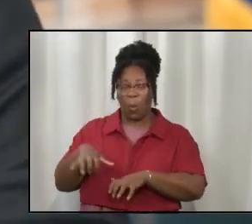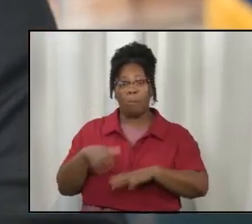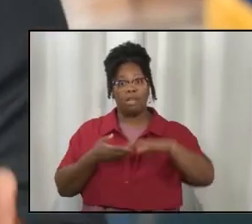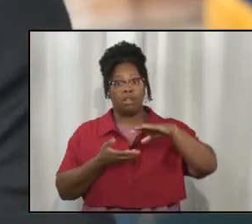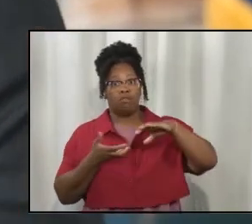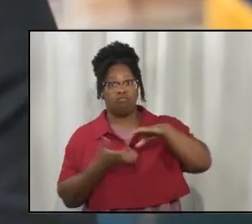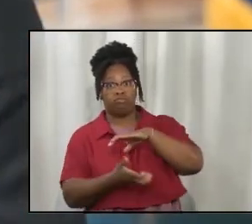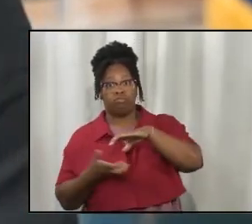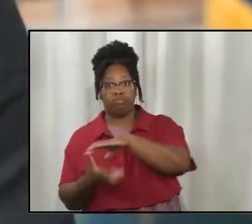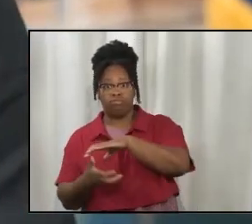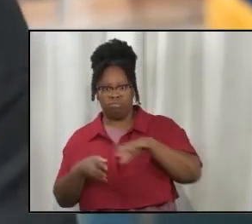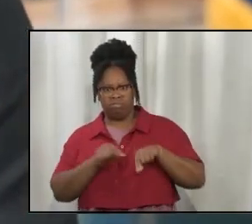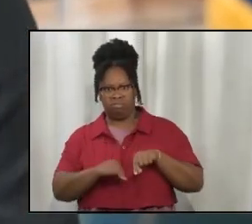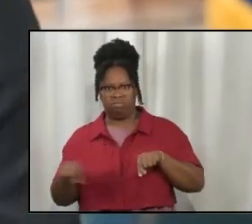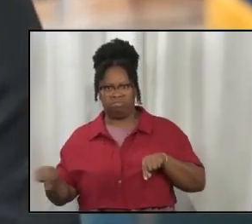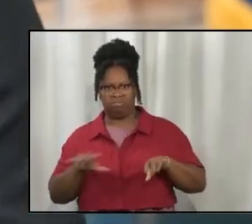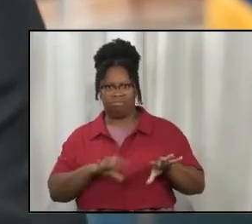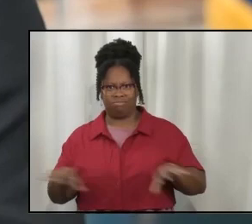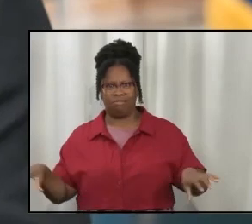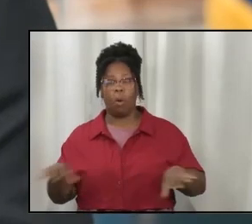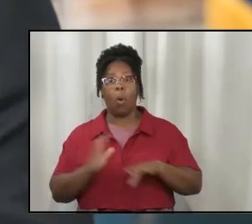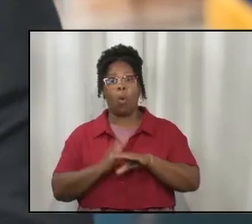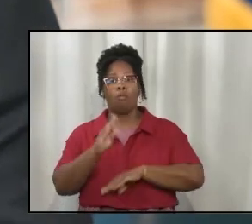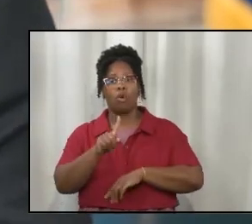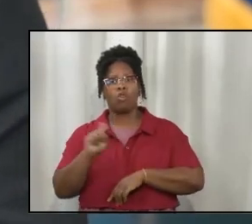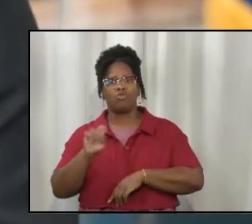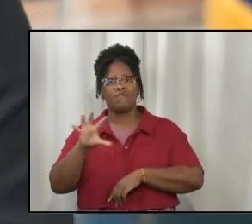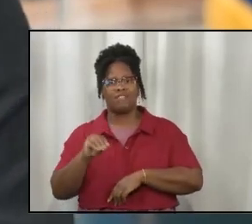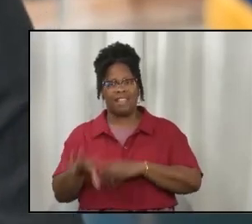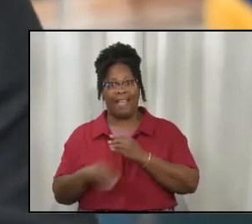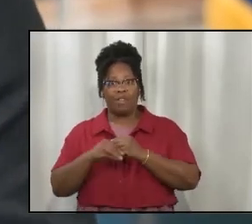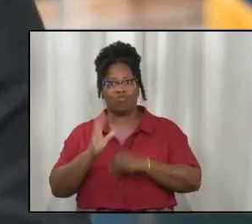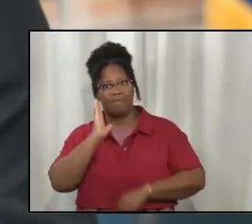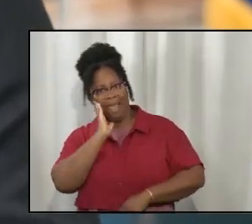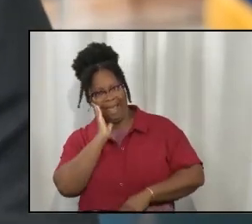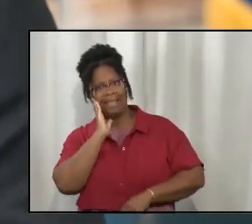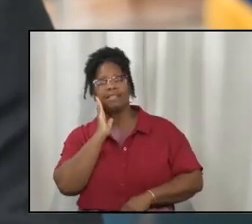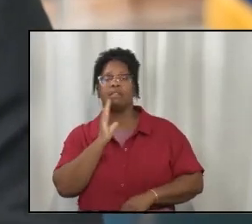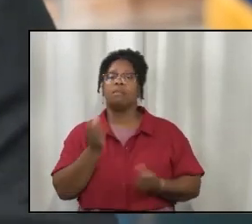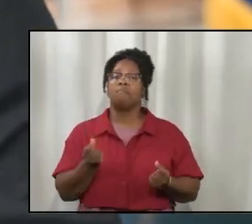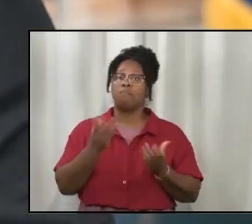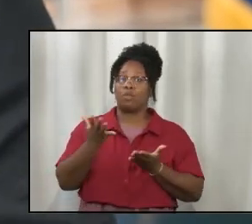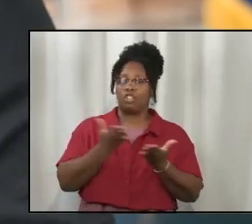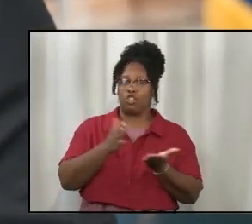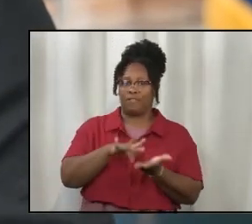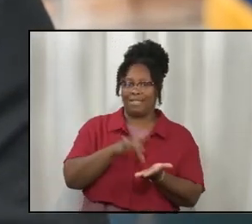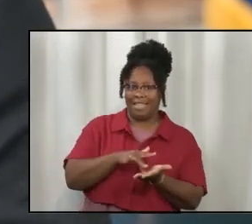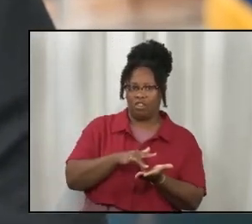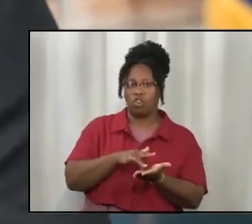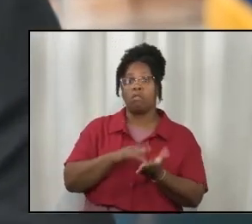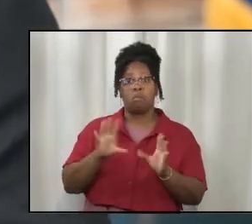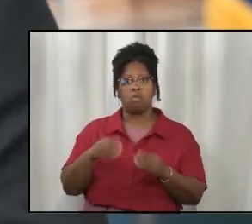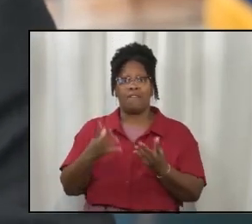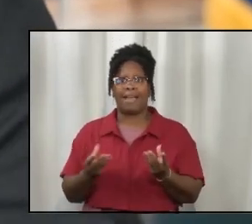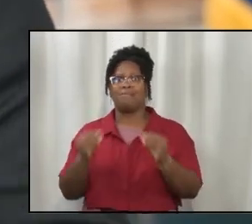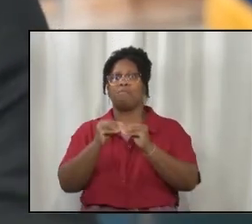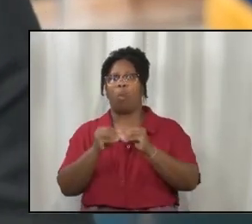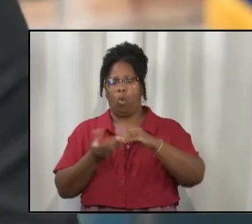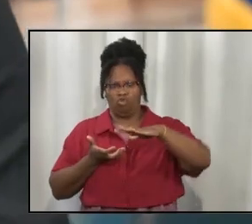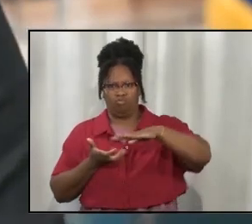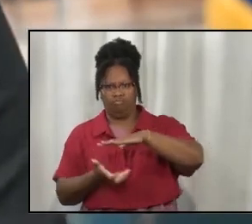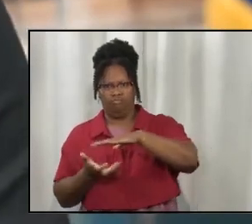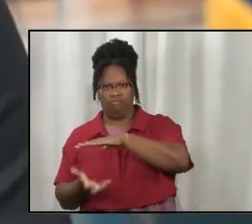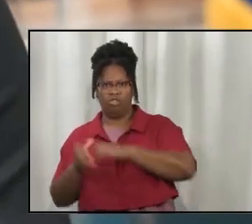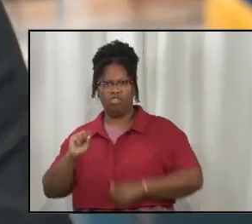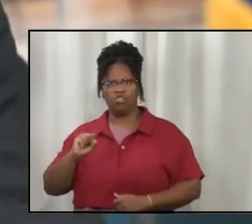in our multi-service center. And we prepared additional shelters to meet the need, but we continued to meet the need